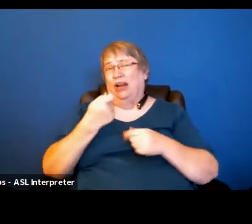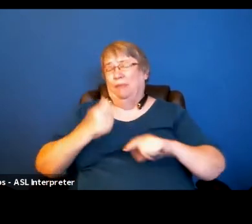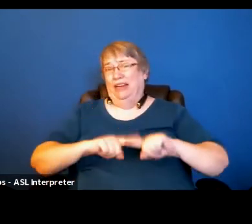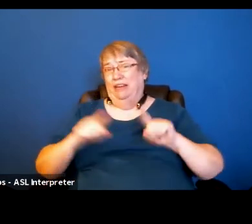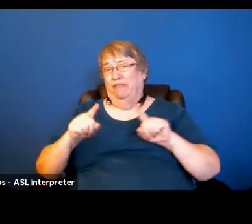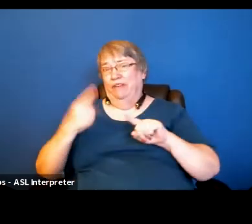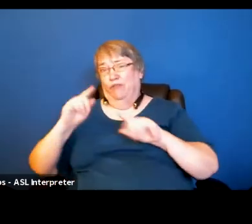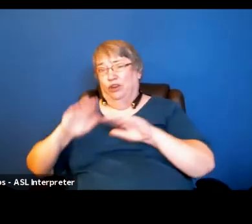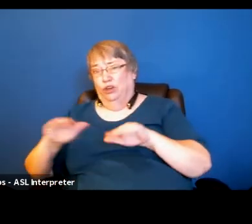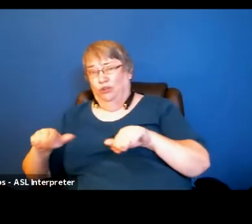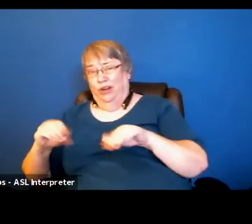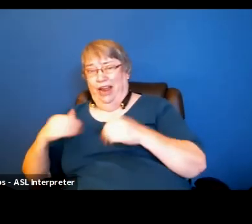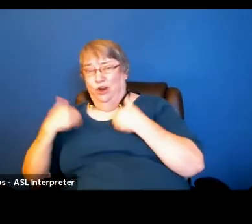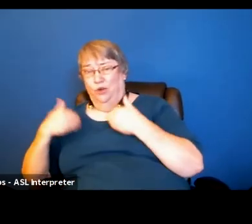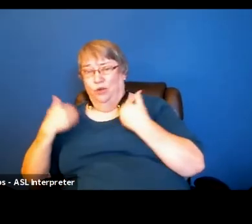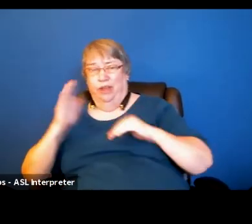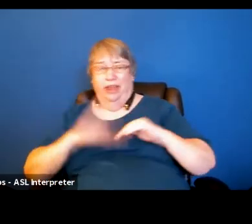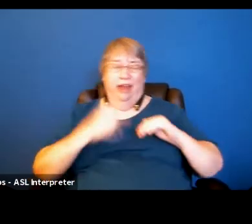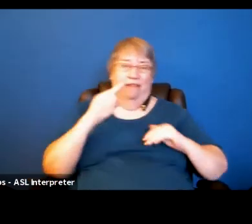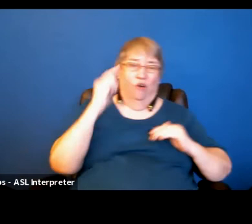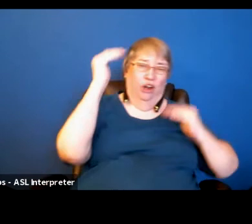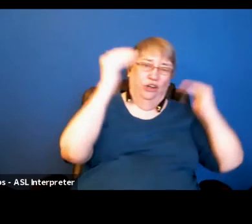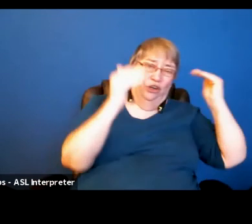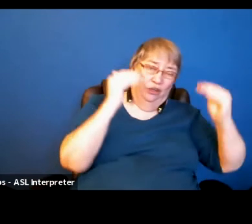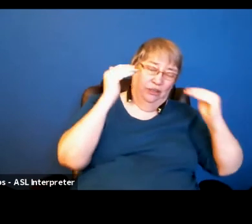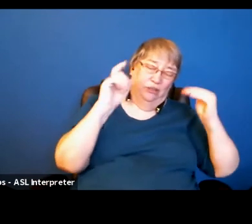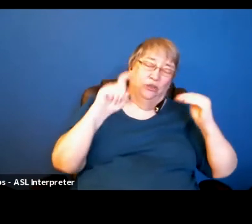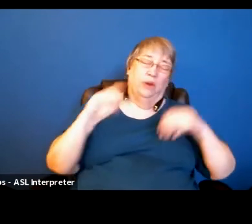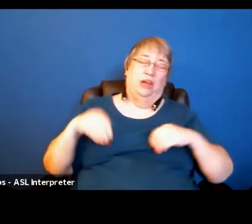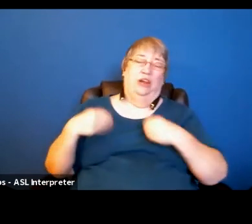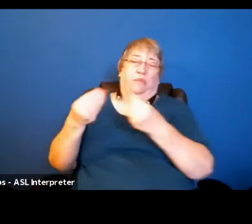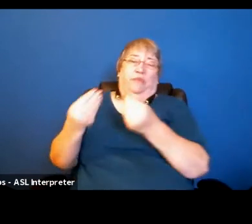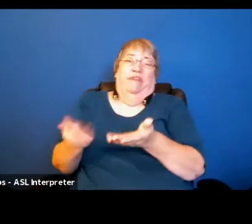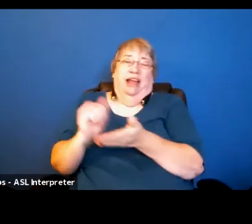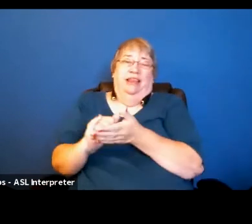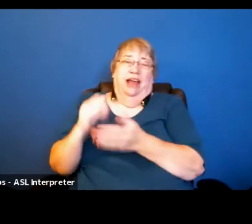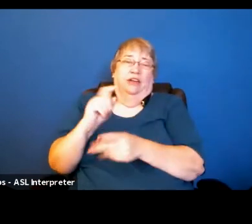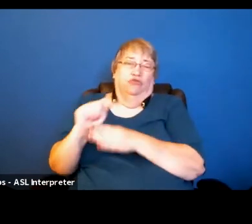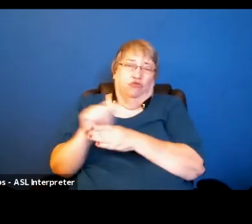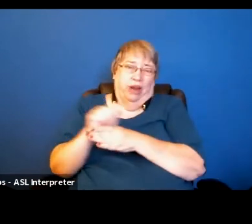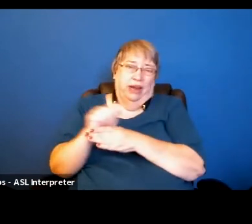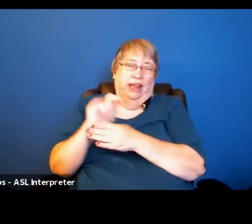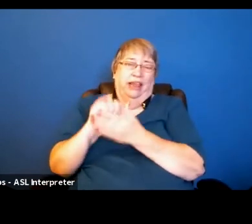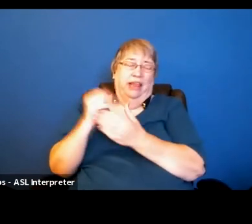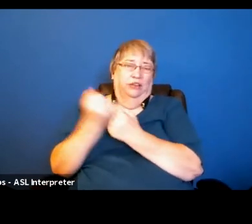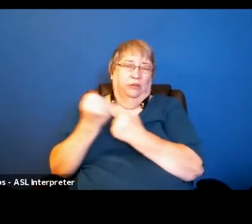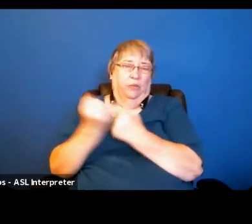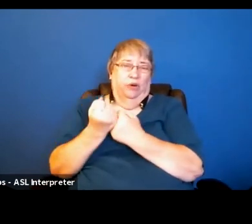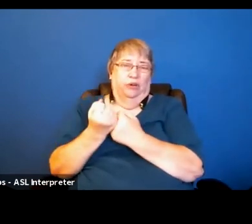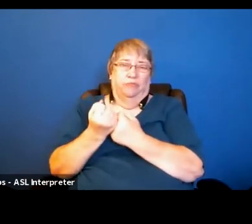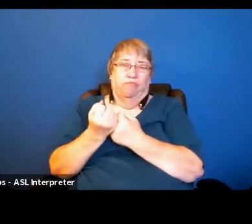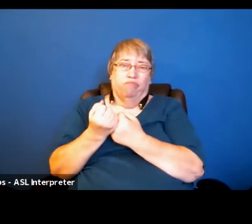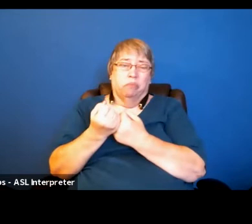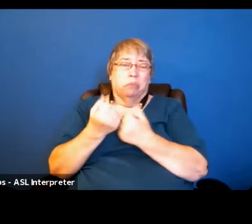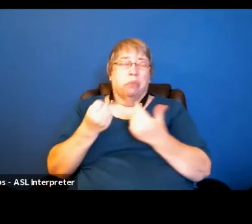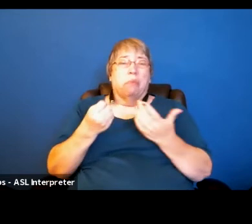those providers have additional training and support to be able to manage both the child and adolescent that might be in a crisis, as well as